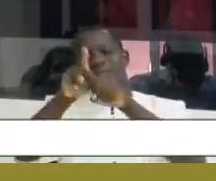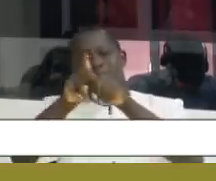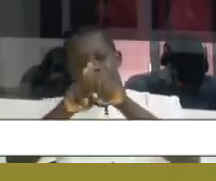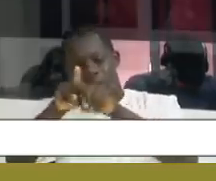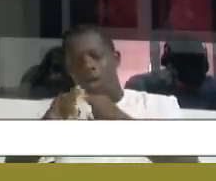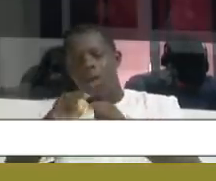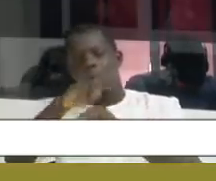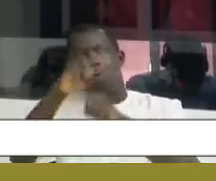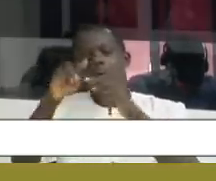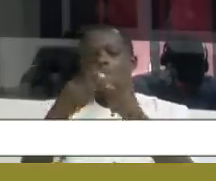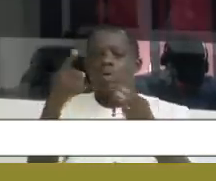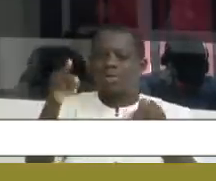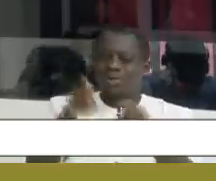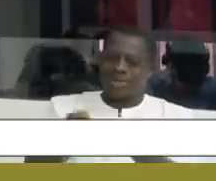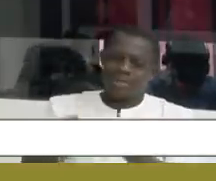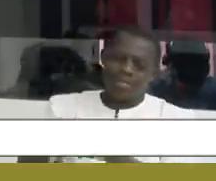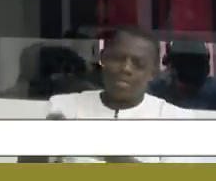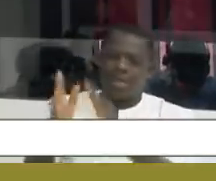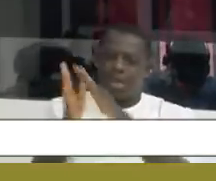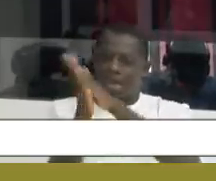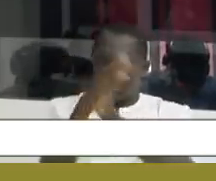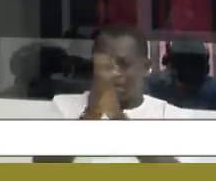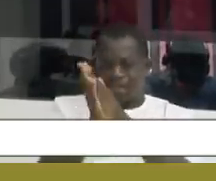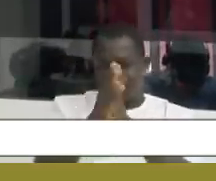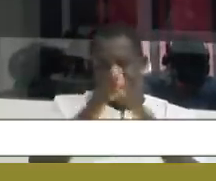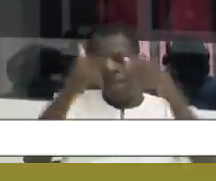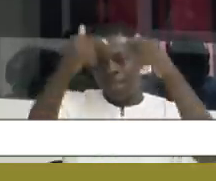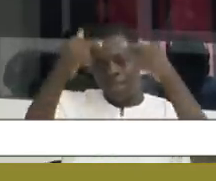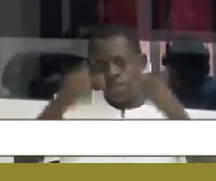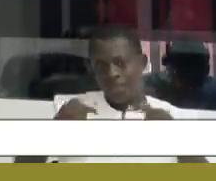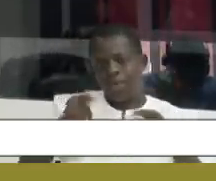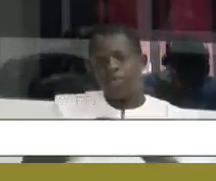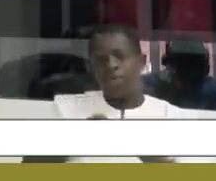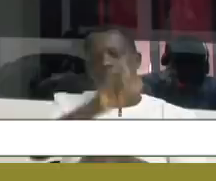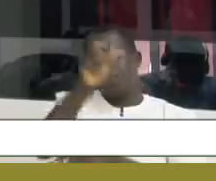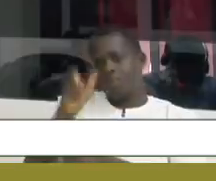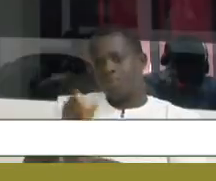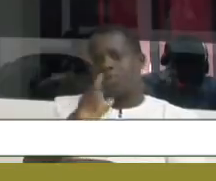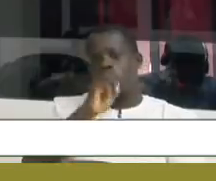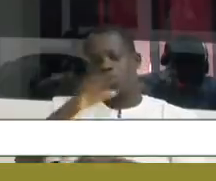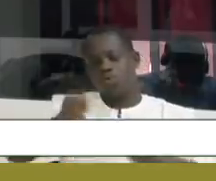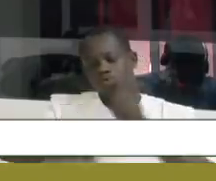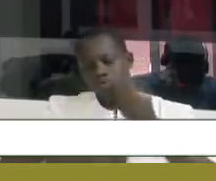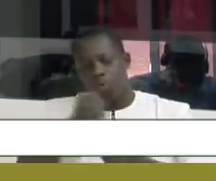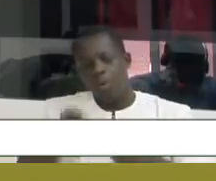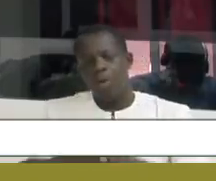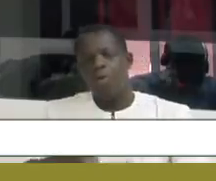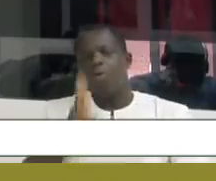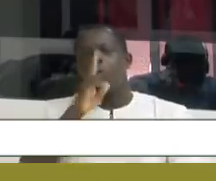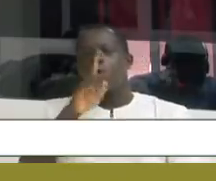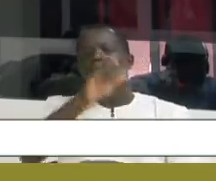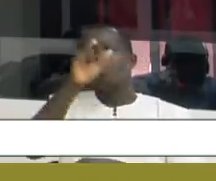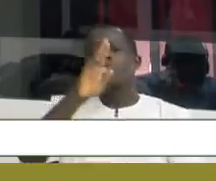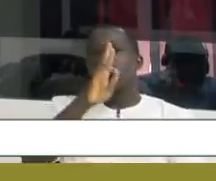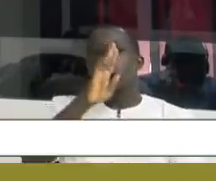consistent against the statement of the accused or the person being accused,